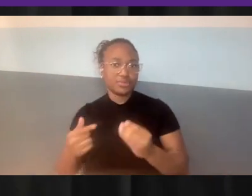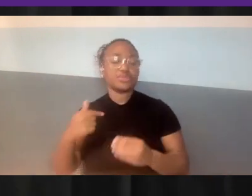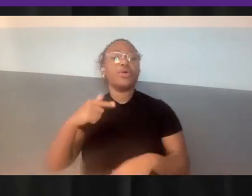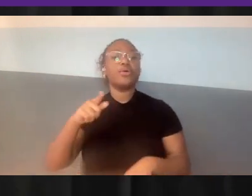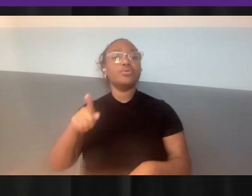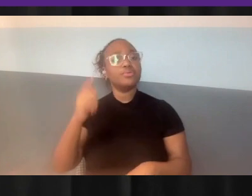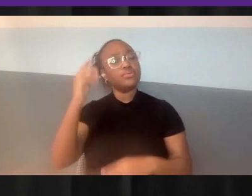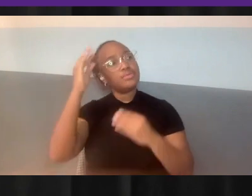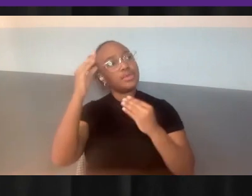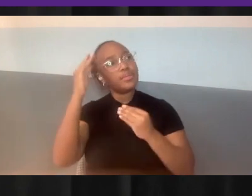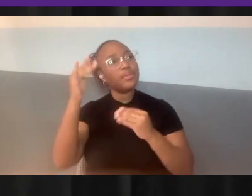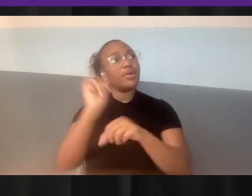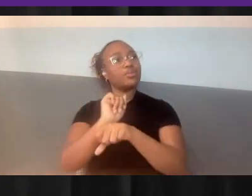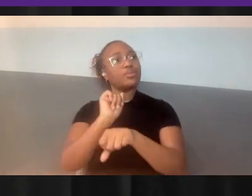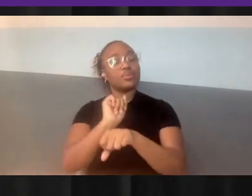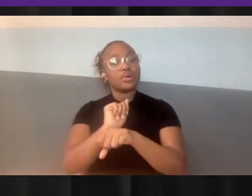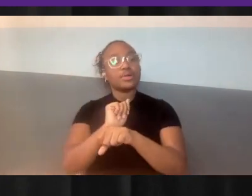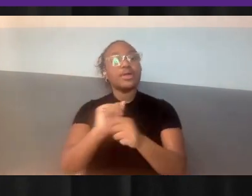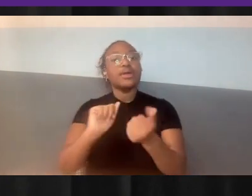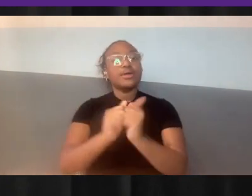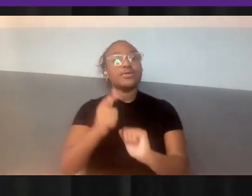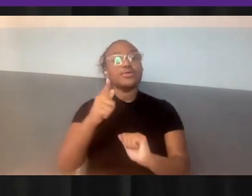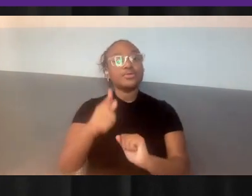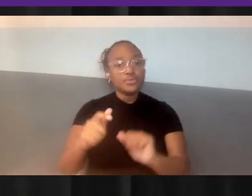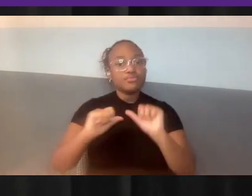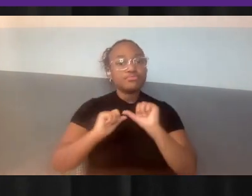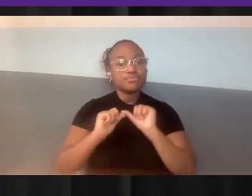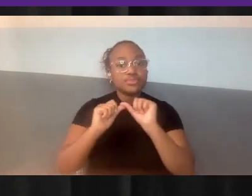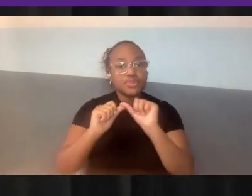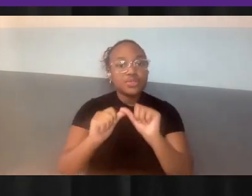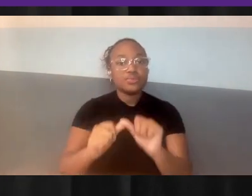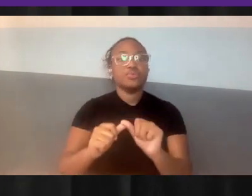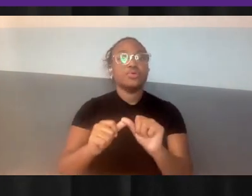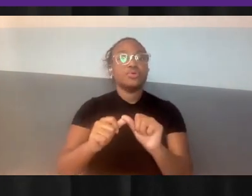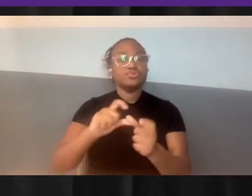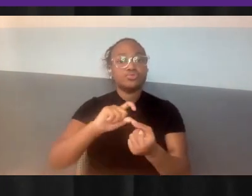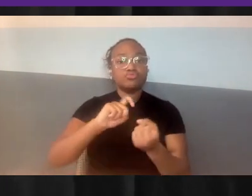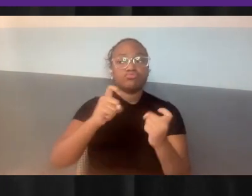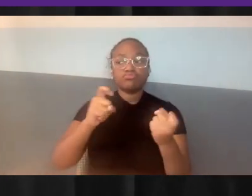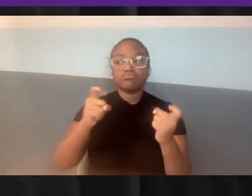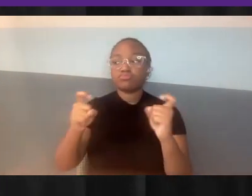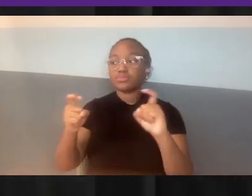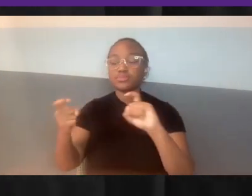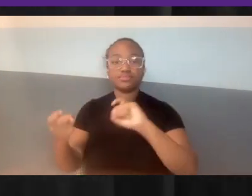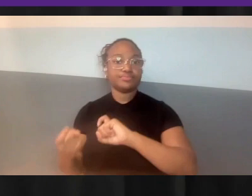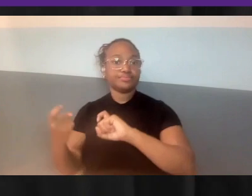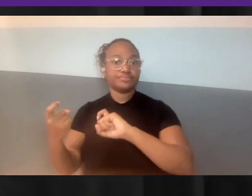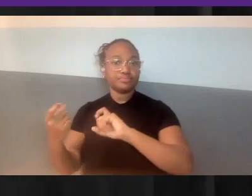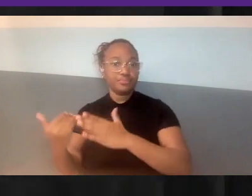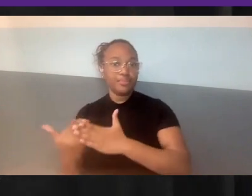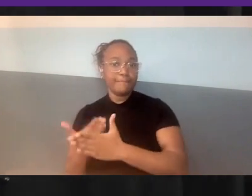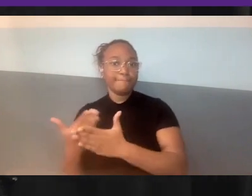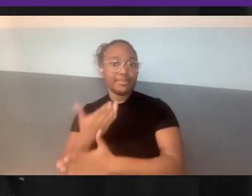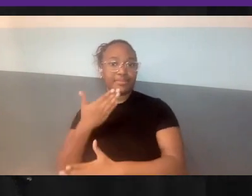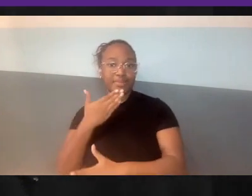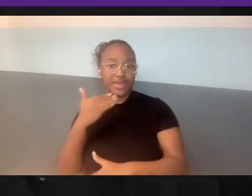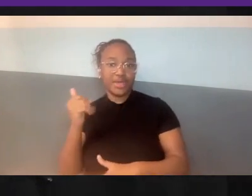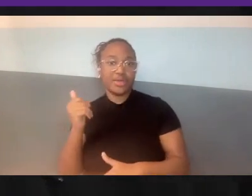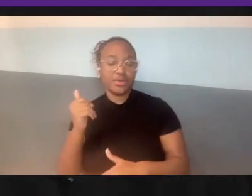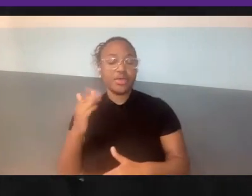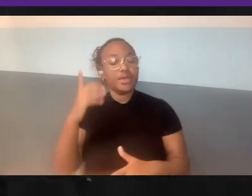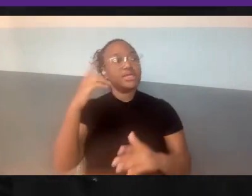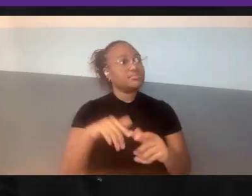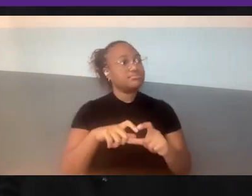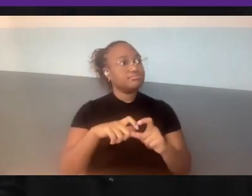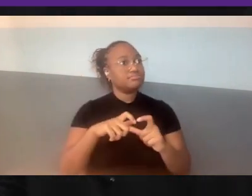how are you continuing to evolve and really help us as, you know, loaded, you know, big question for a single person, but thinking about